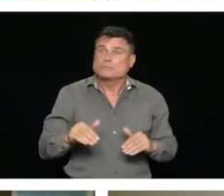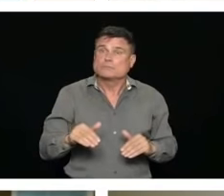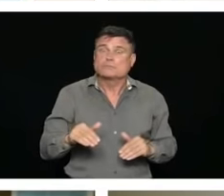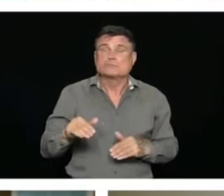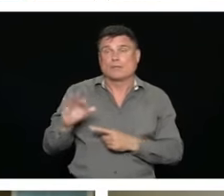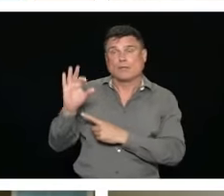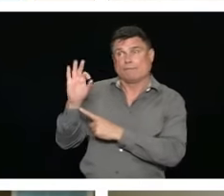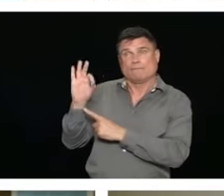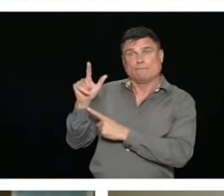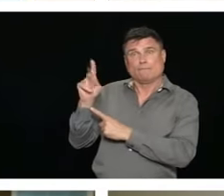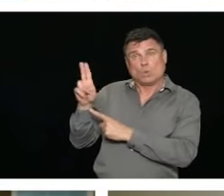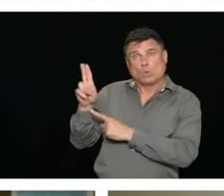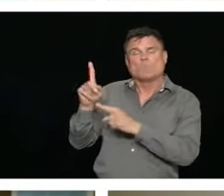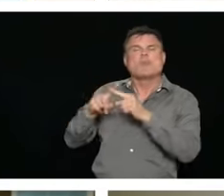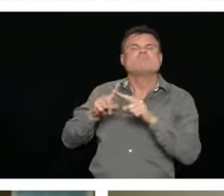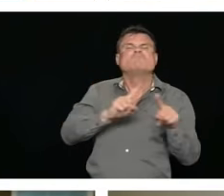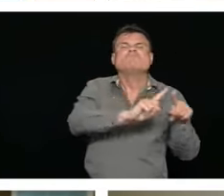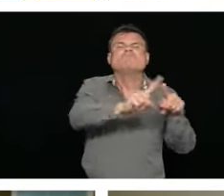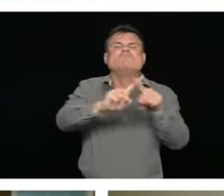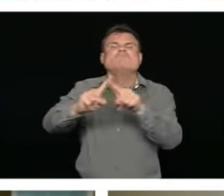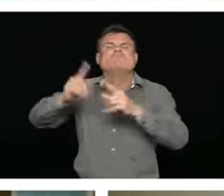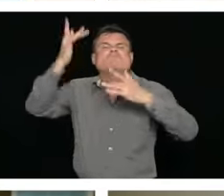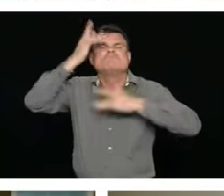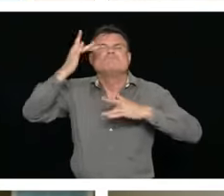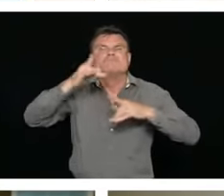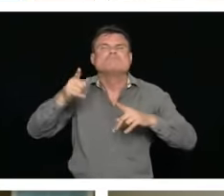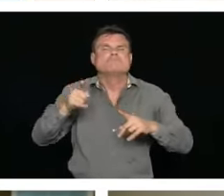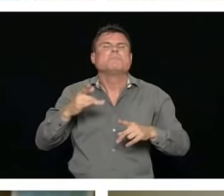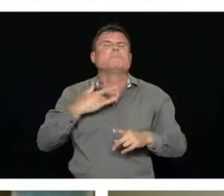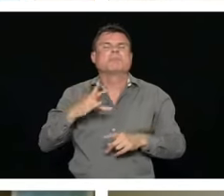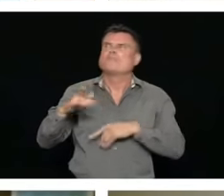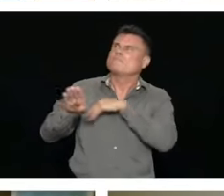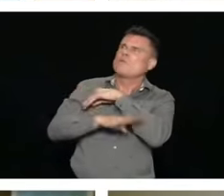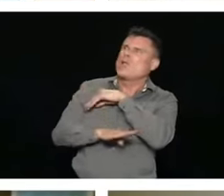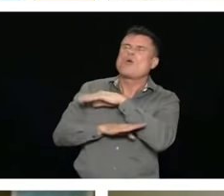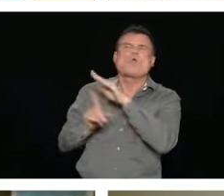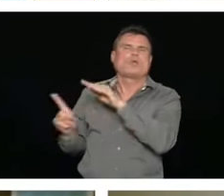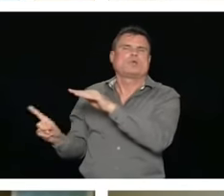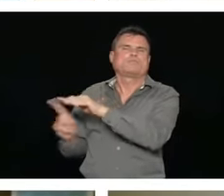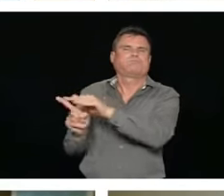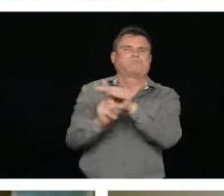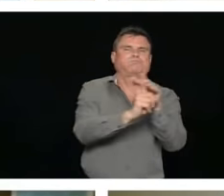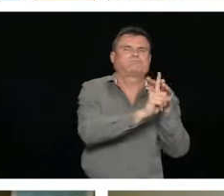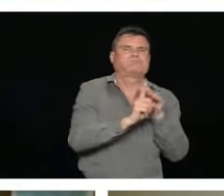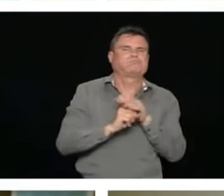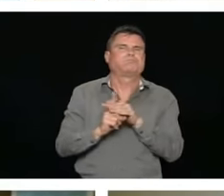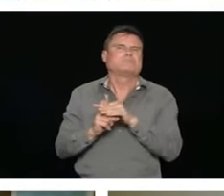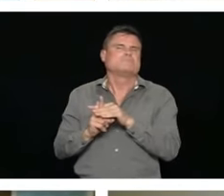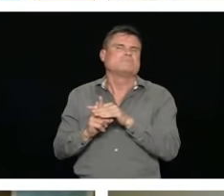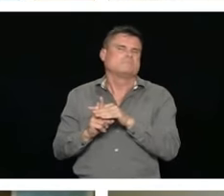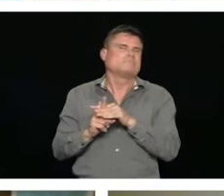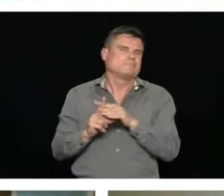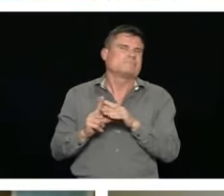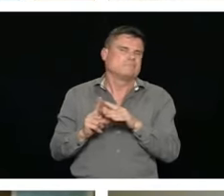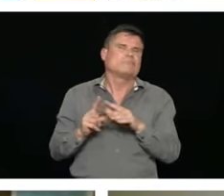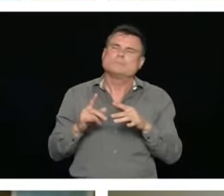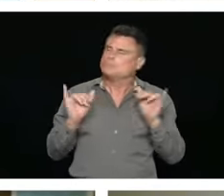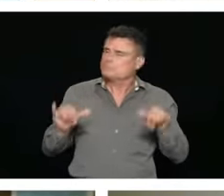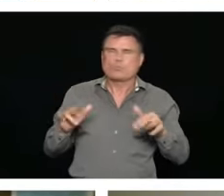increase in cases, if we feel we need to decrease the density in our